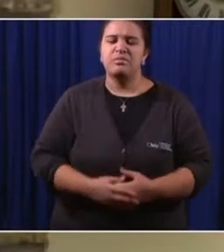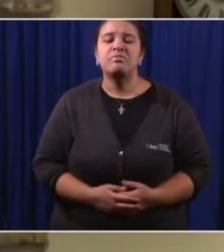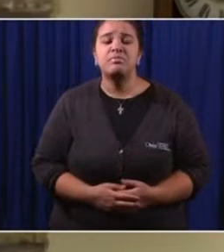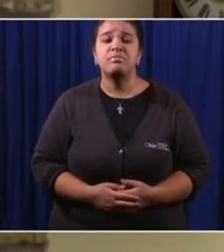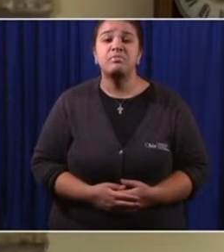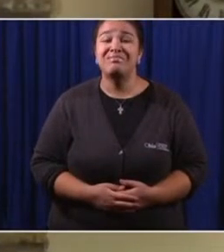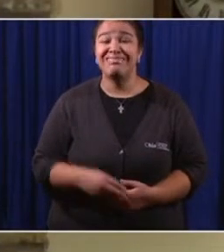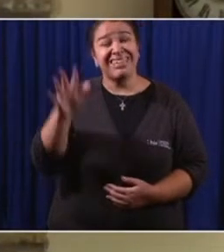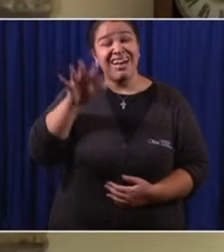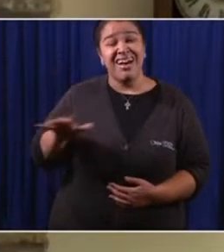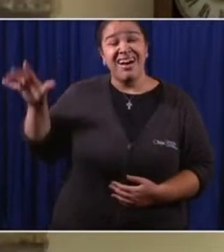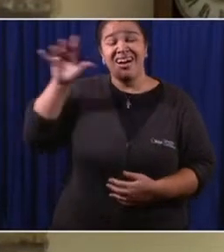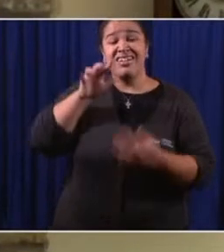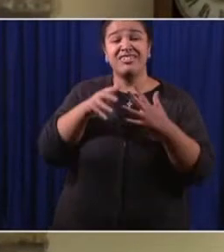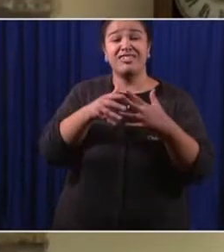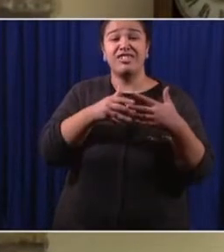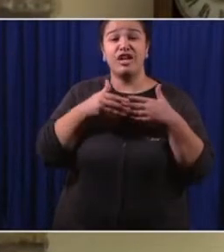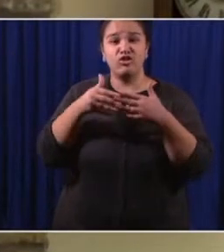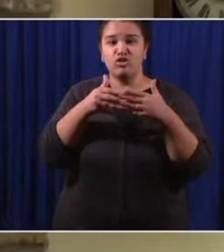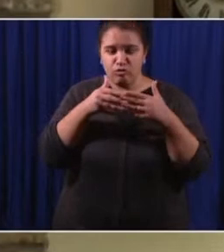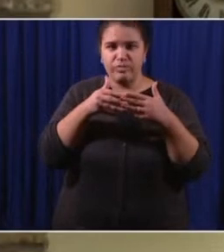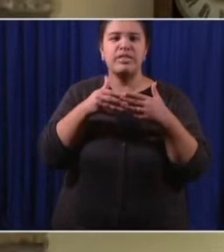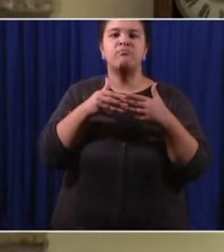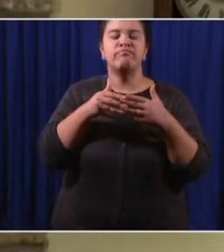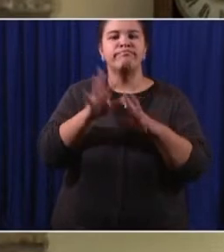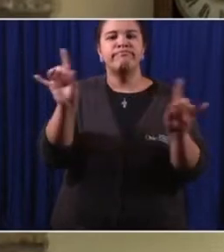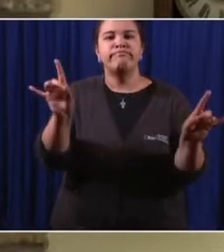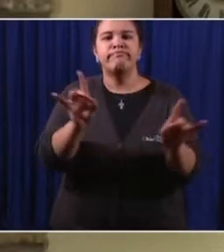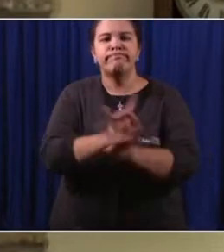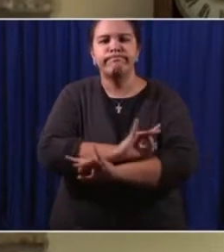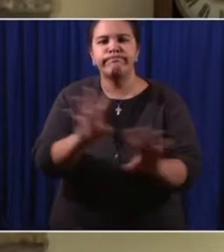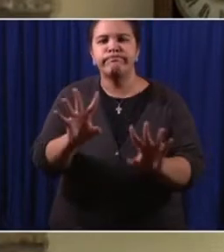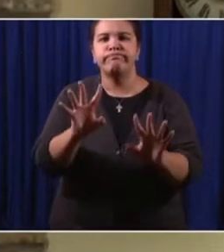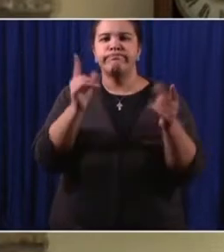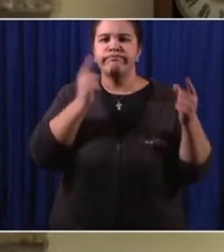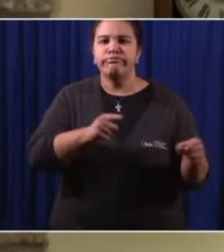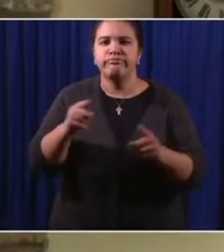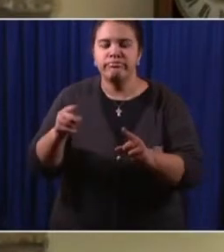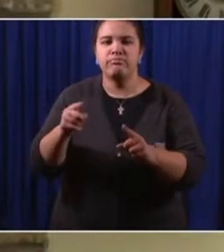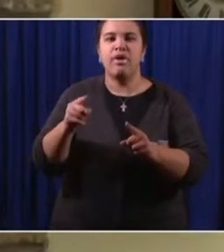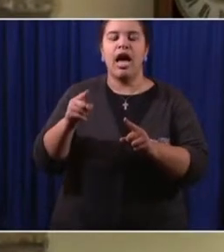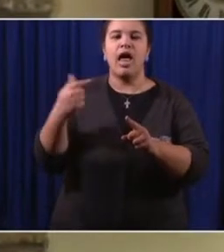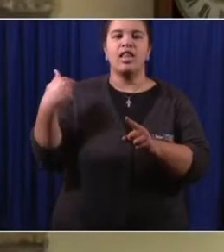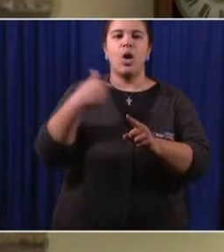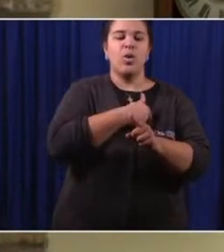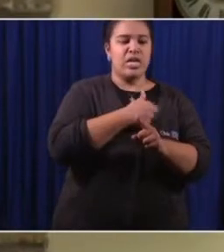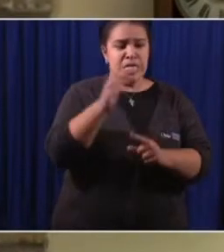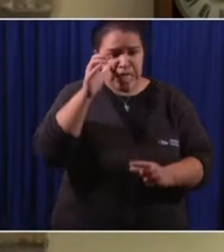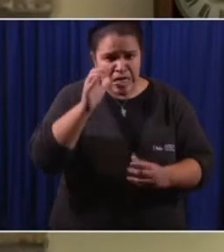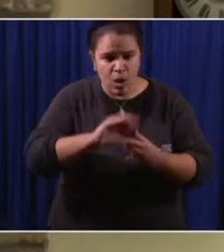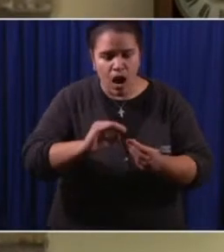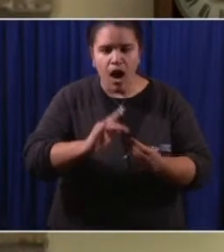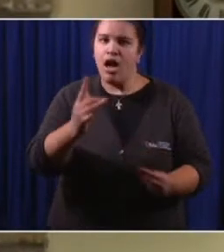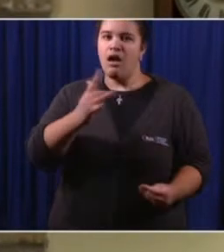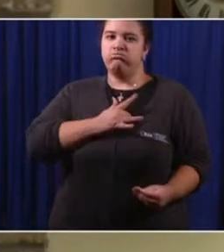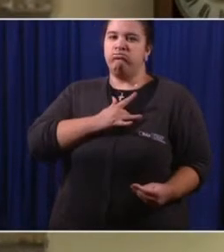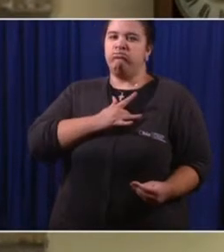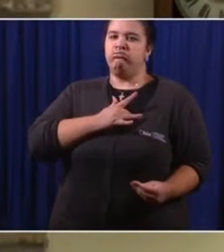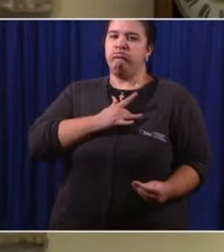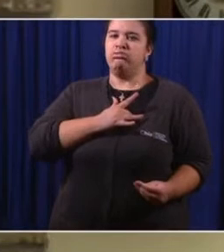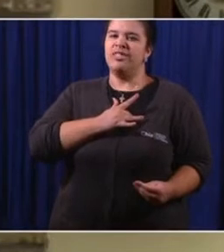cases across the country that draw a lot of attention and tragic cases, I